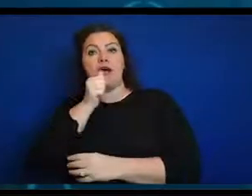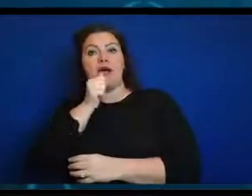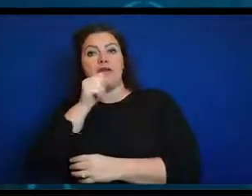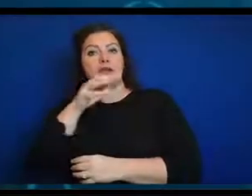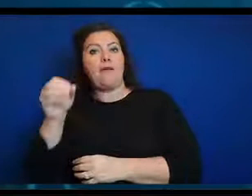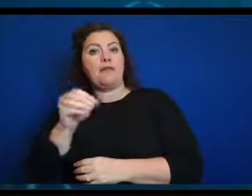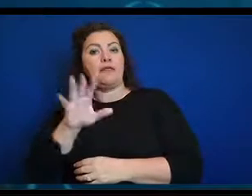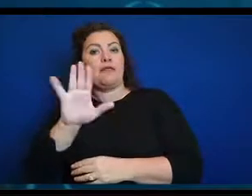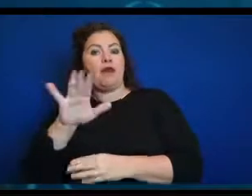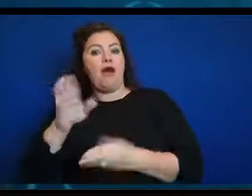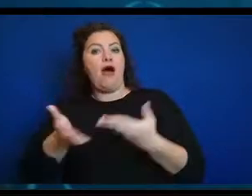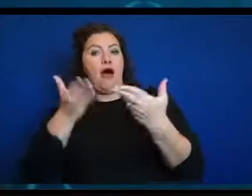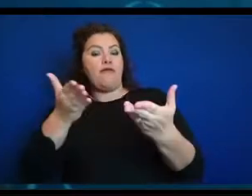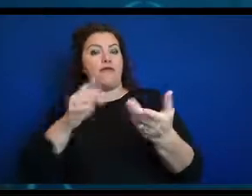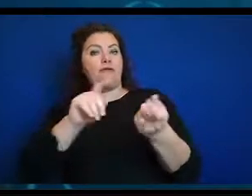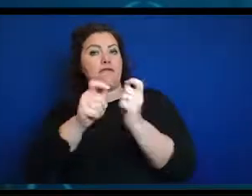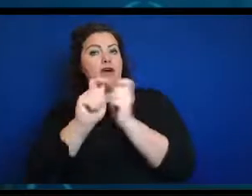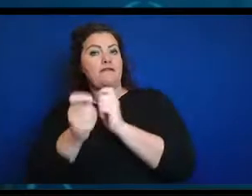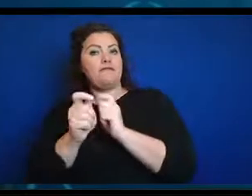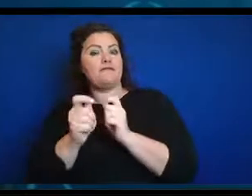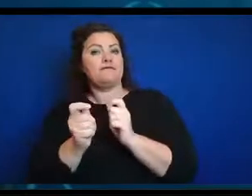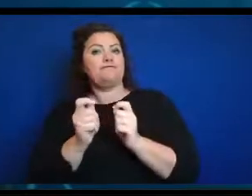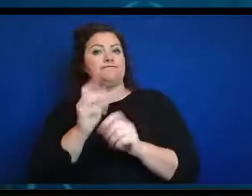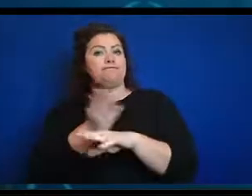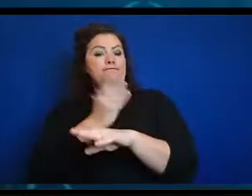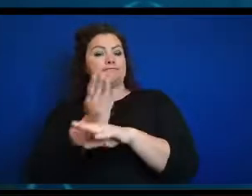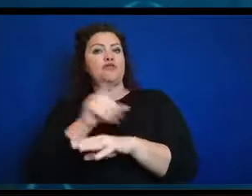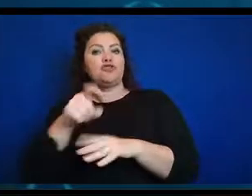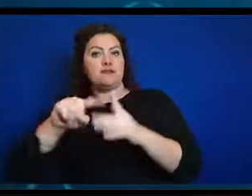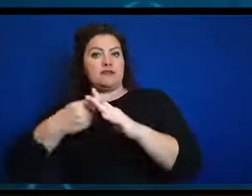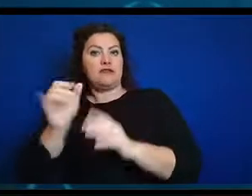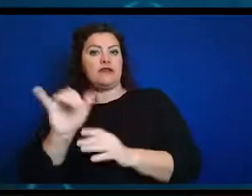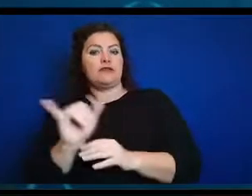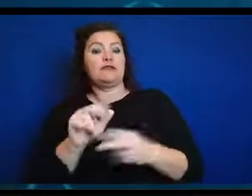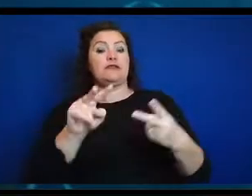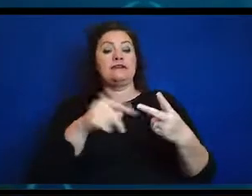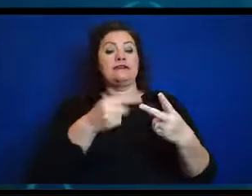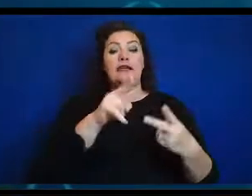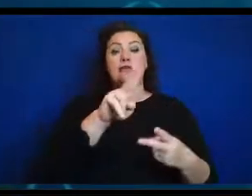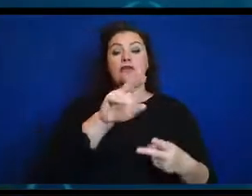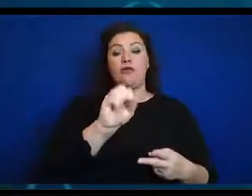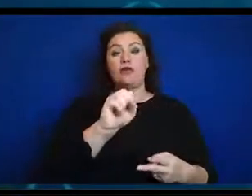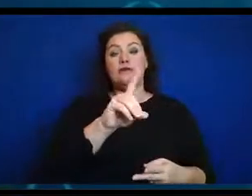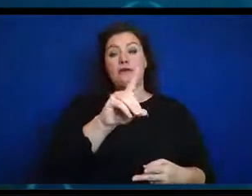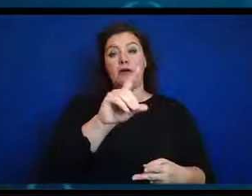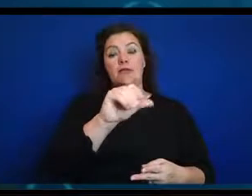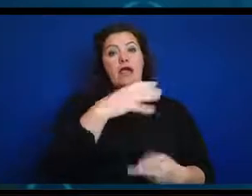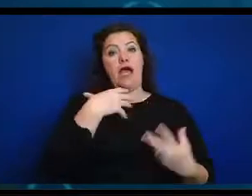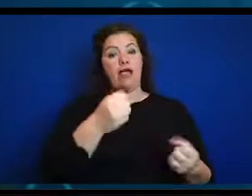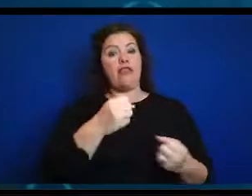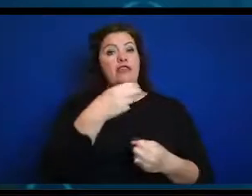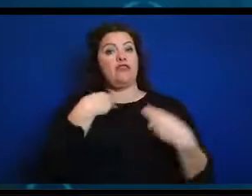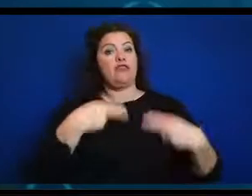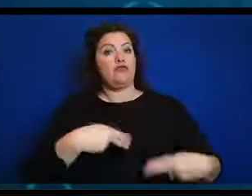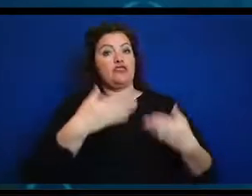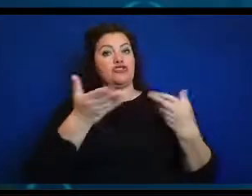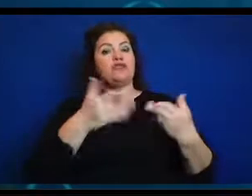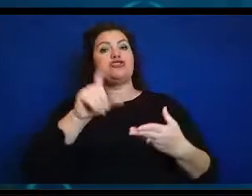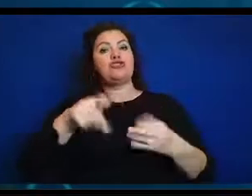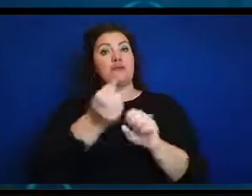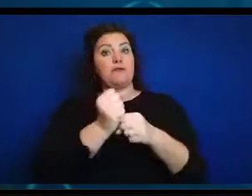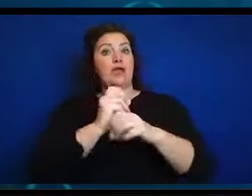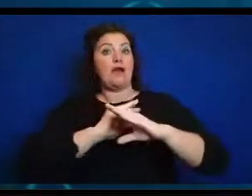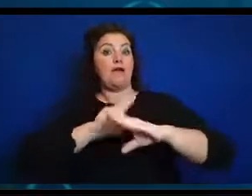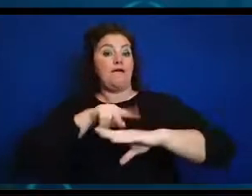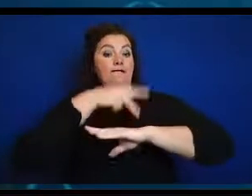modification services should also be launched. Second, the U.S. Department of Health and Human Services should make falls prevention a top